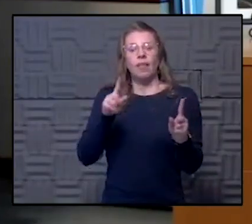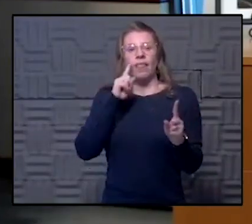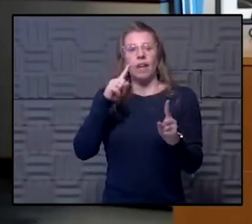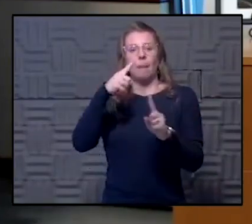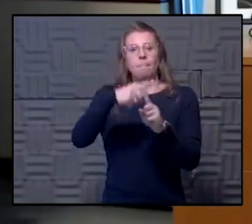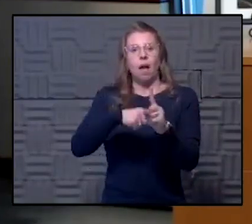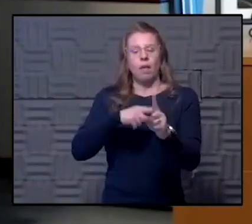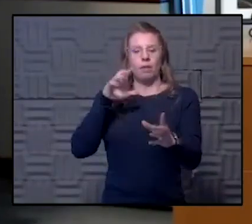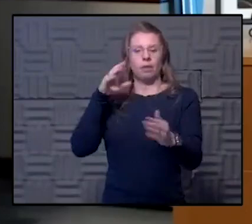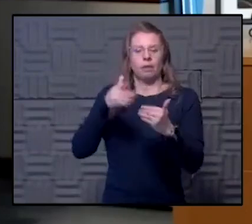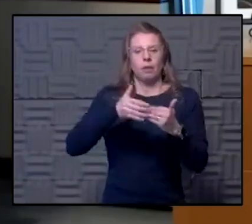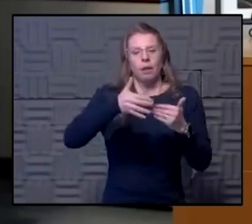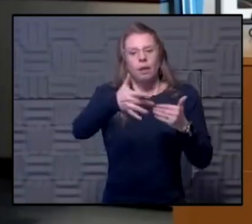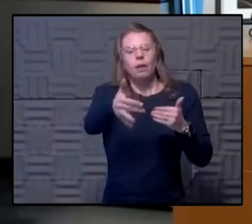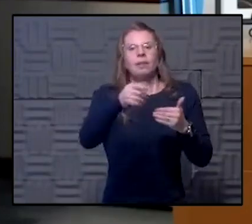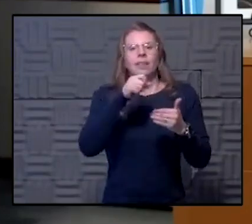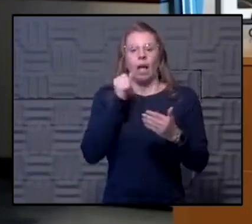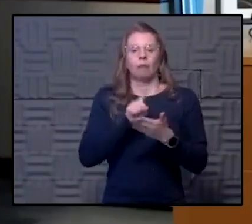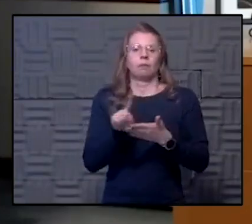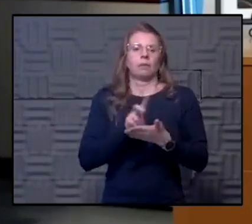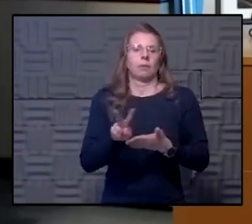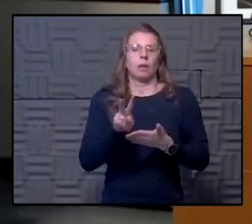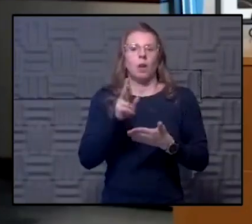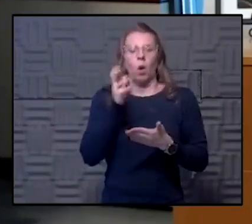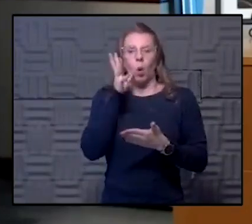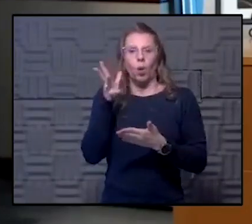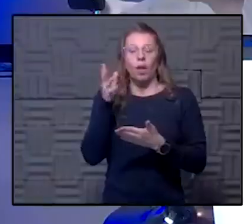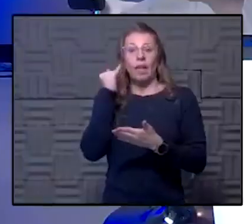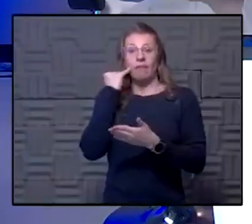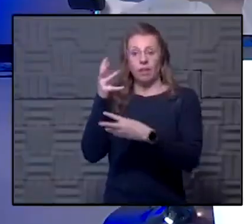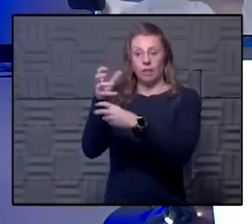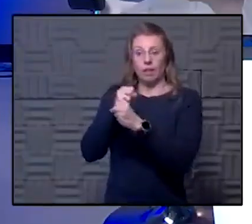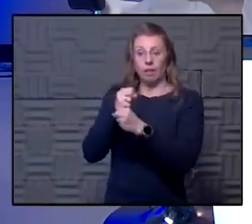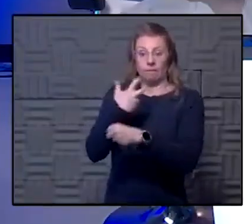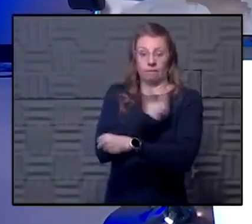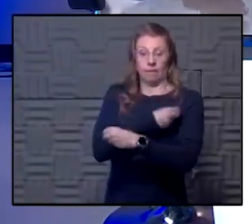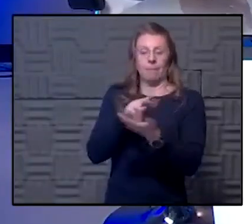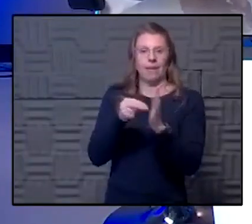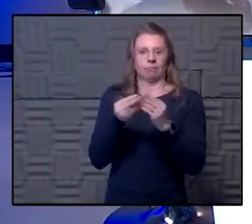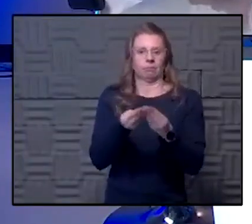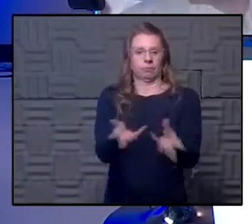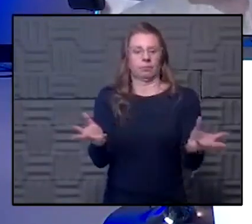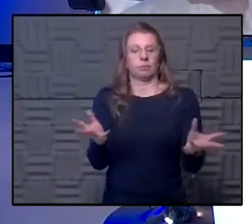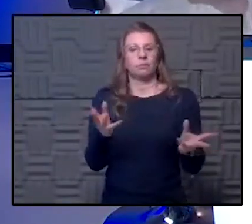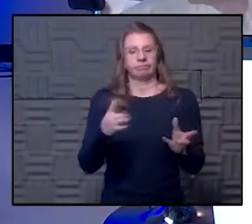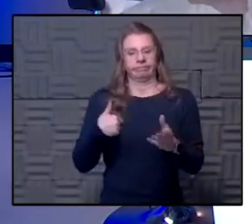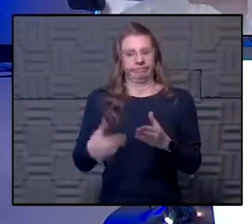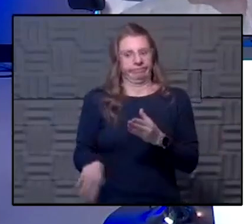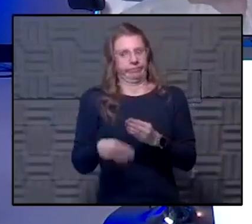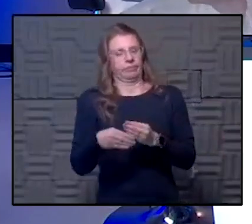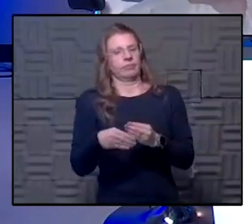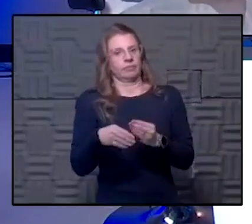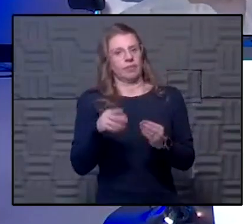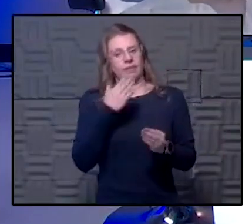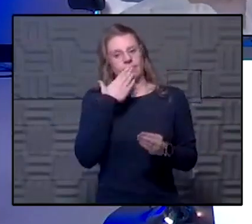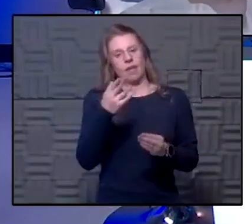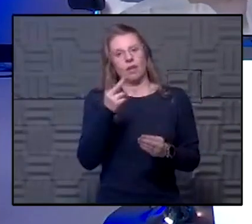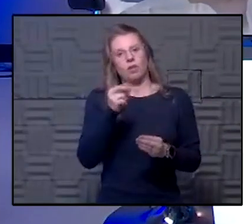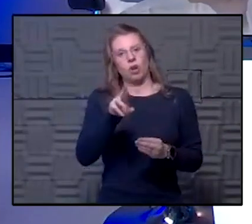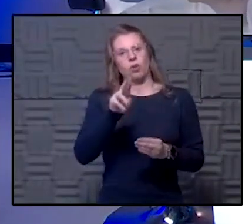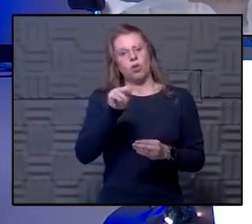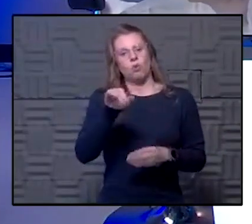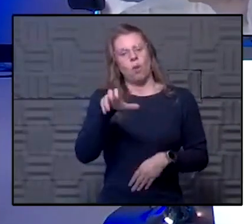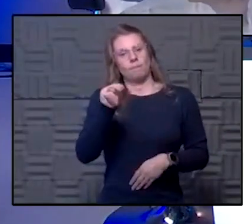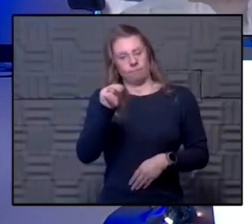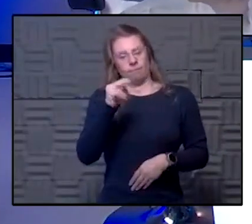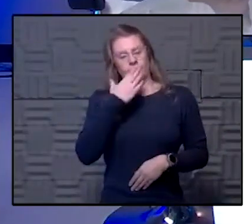will push out the vaccine as soon as it is available. Dana? Yeah, to piggyback on that, thank you, Dr. Norman, for taking your